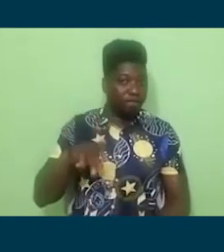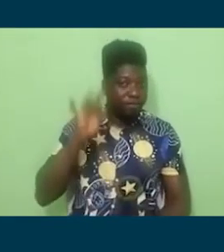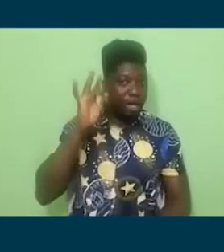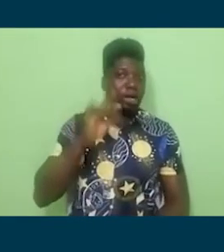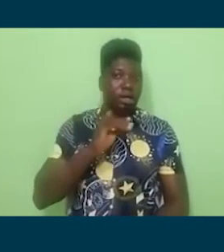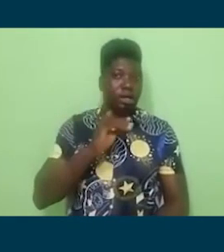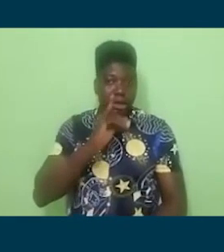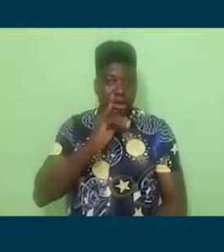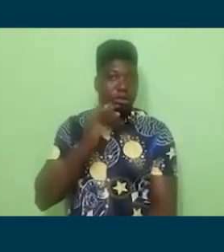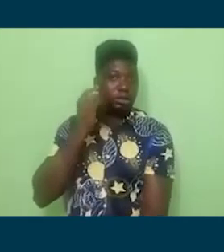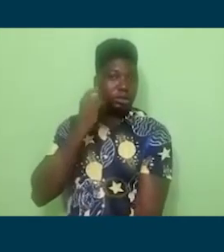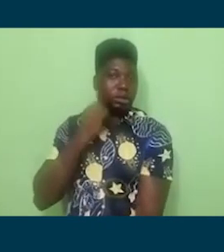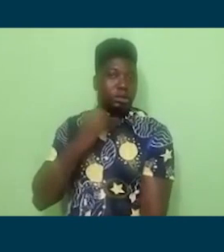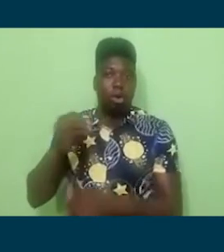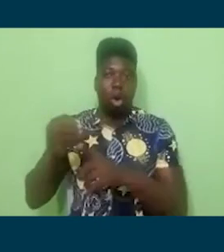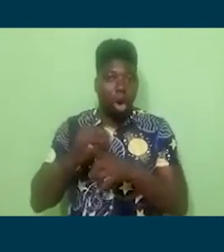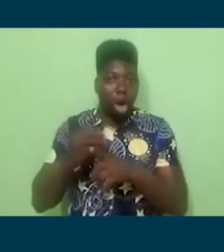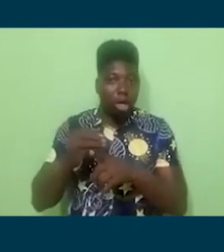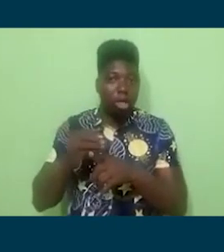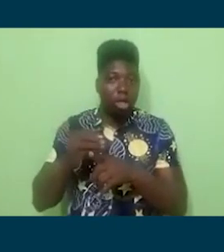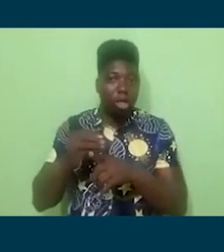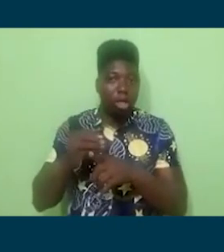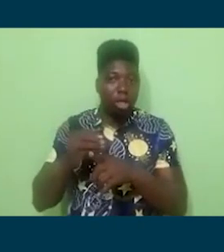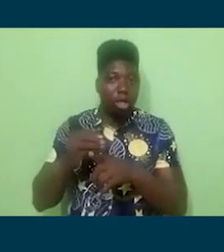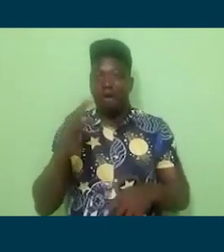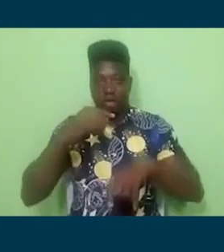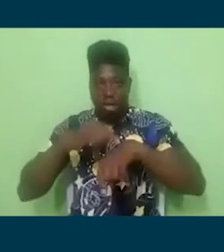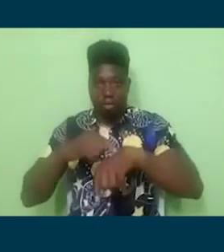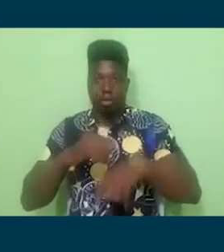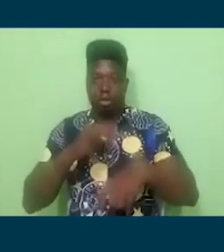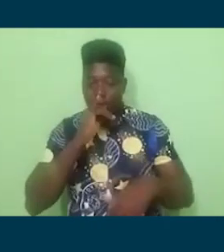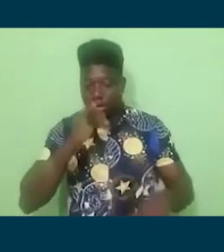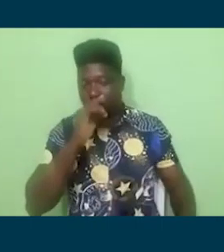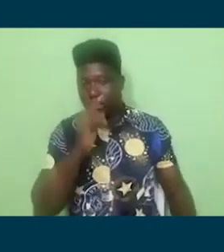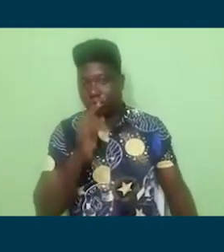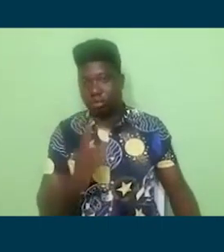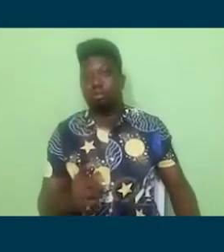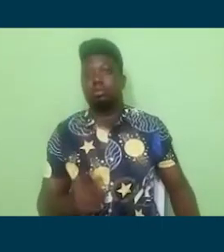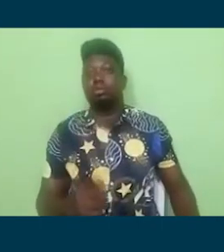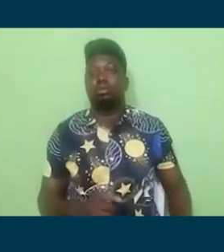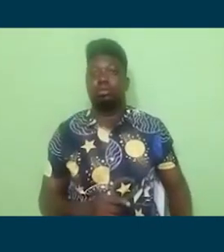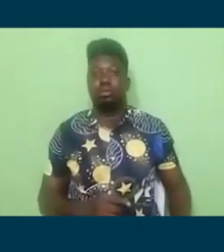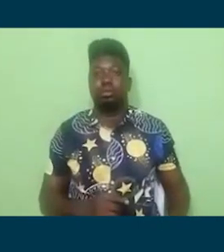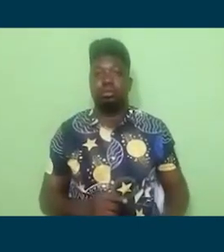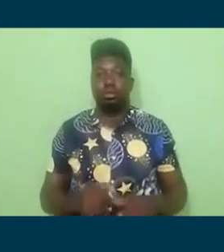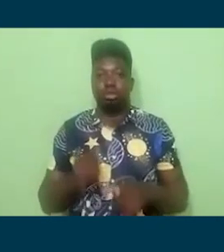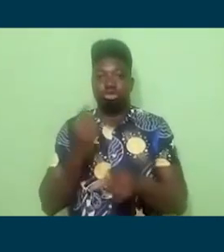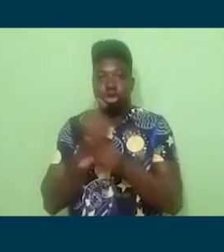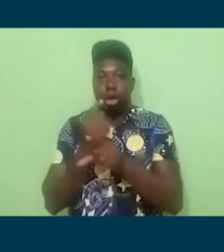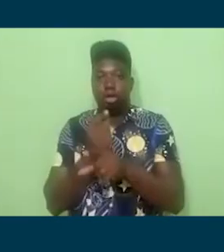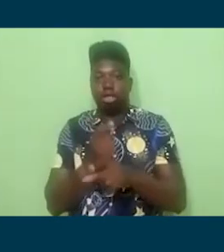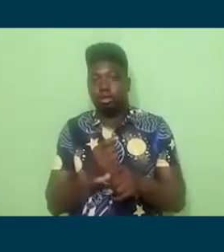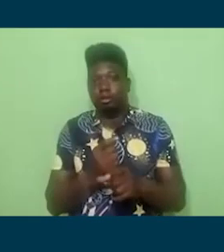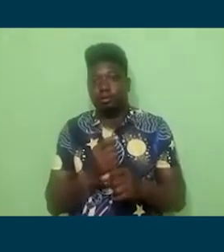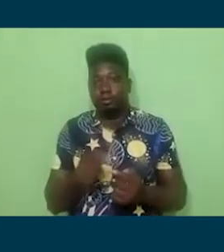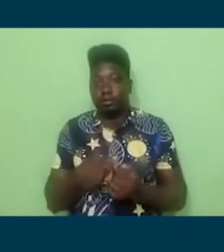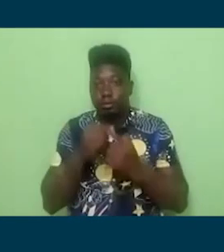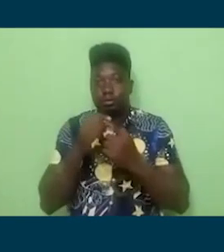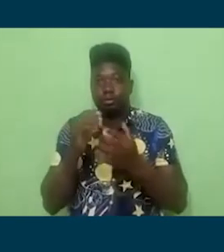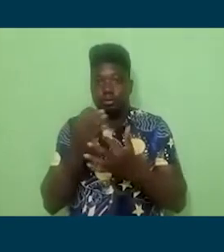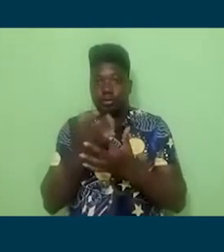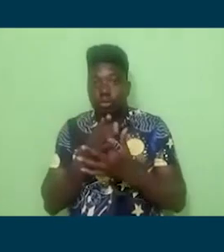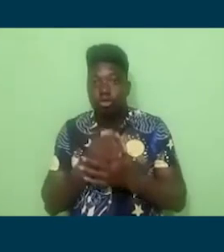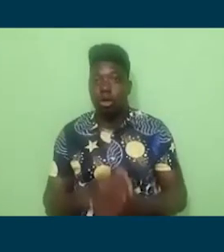an orientation to time is a really great way to distinguish between